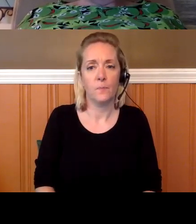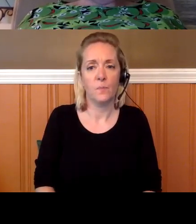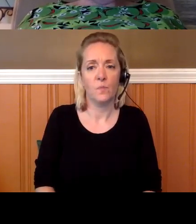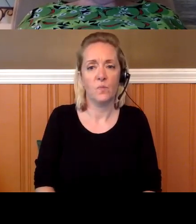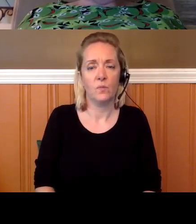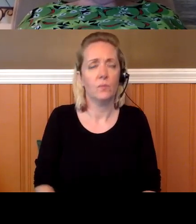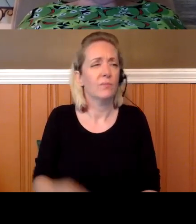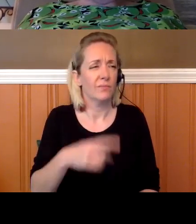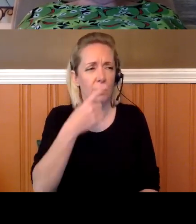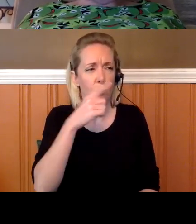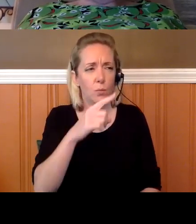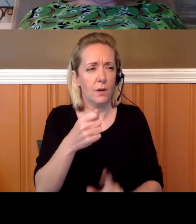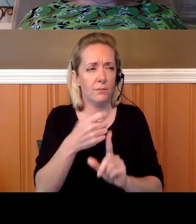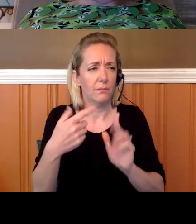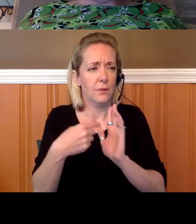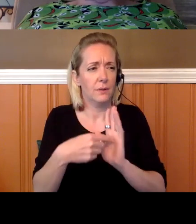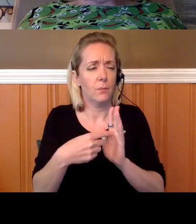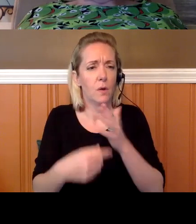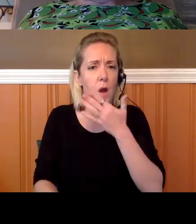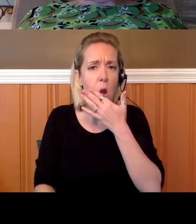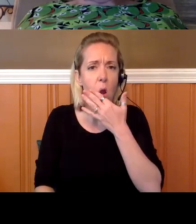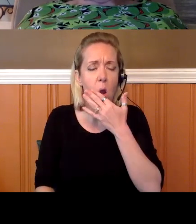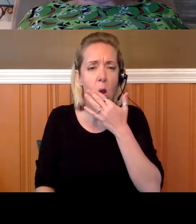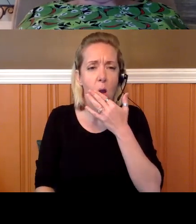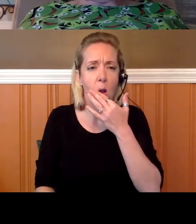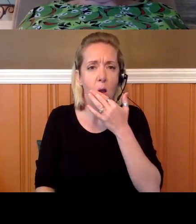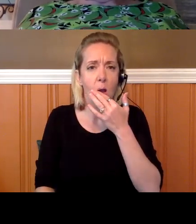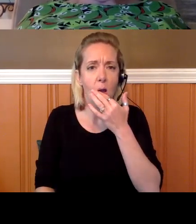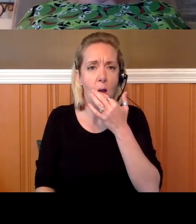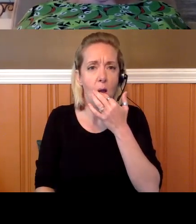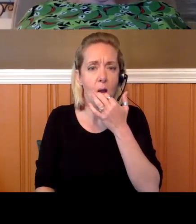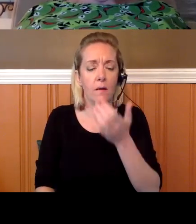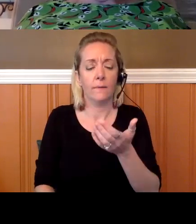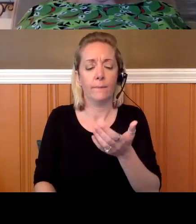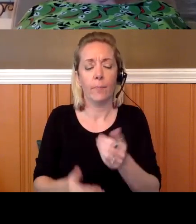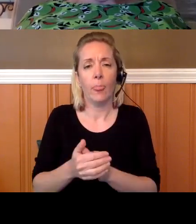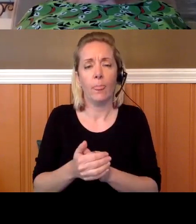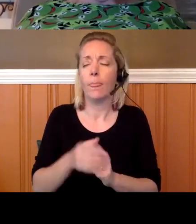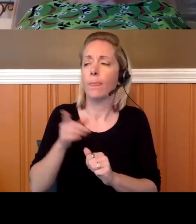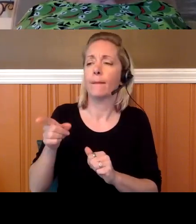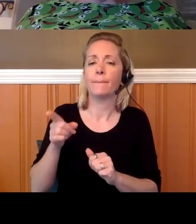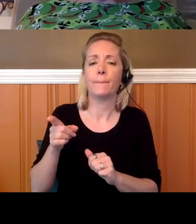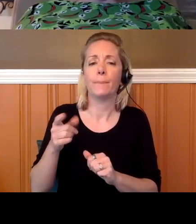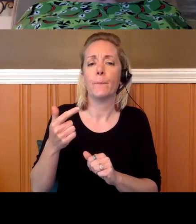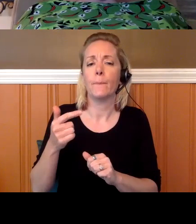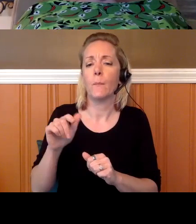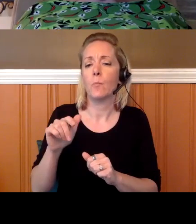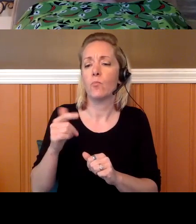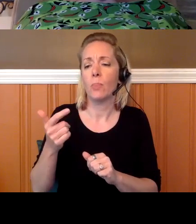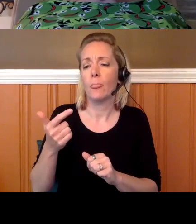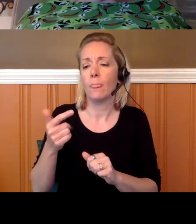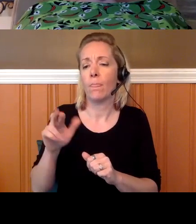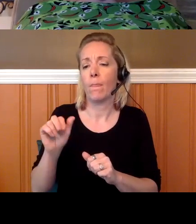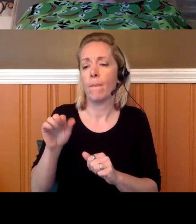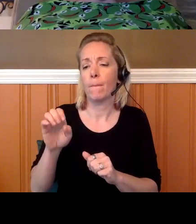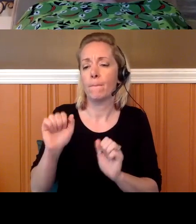Give me an example. I think when in relation to providing these, in Grace Kit, you can unmute yourself and ask on your